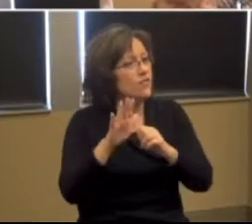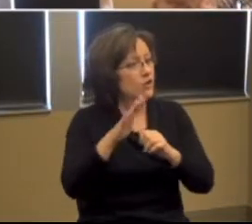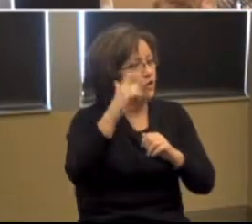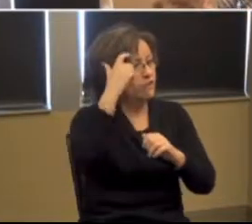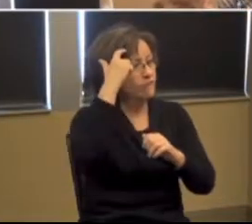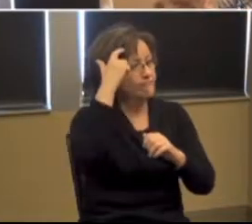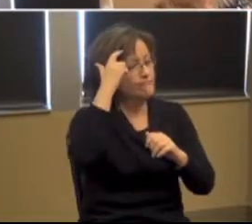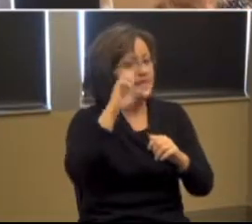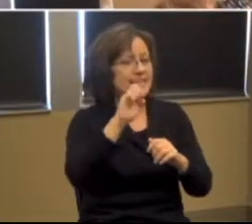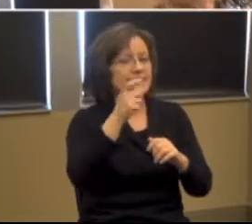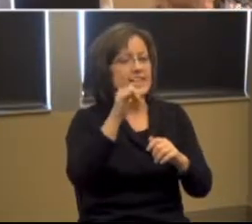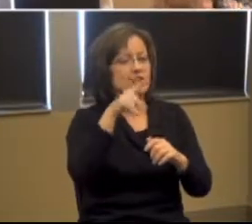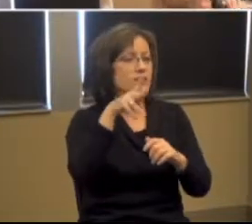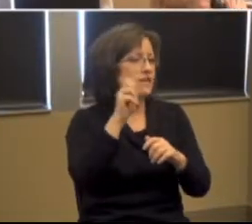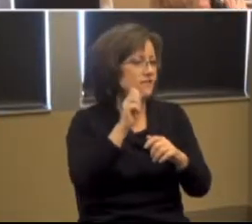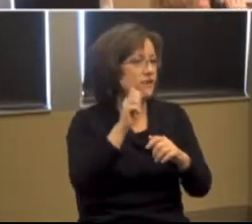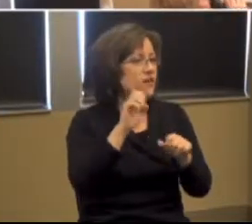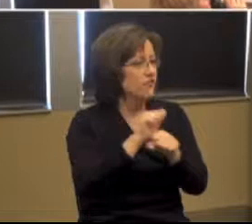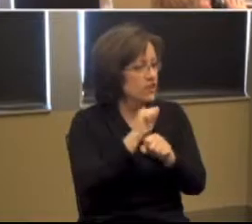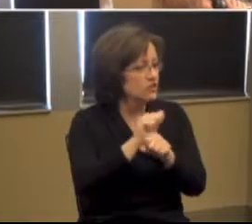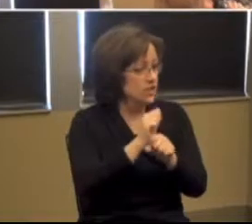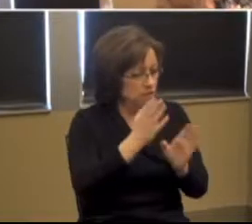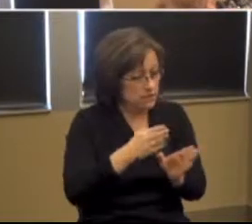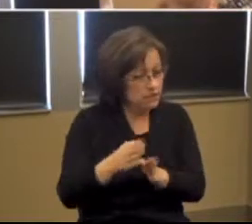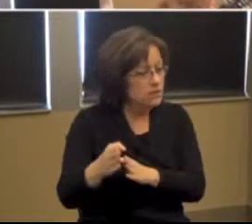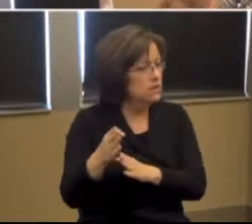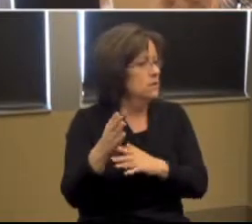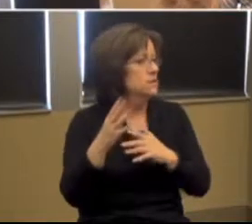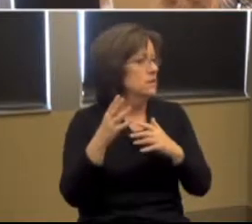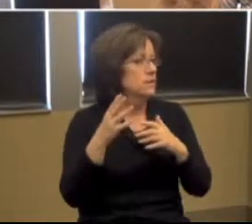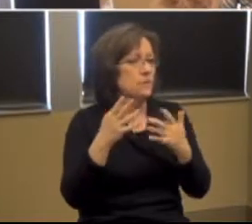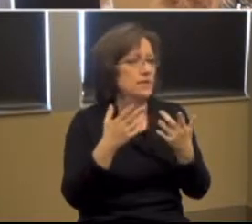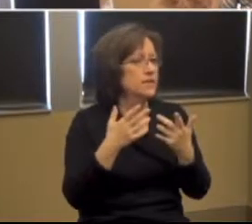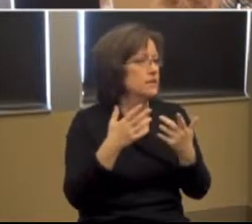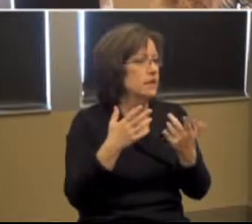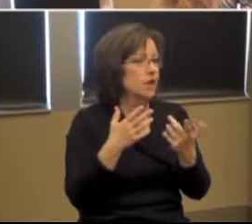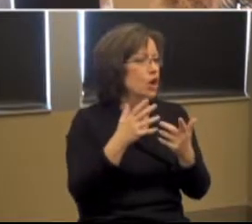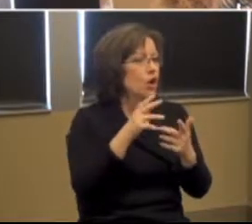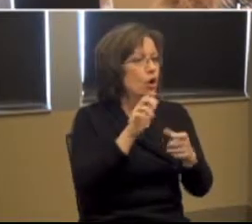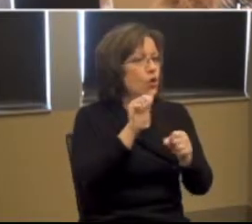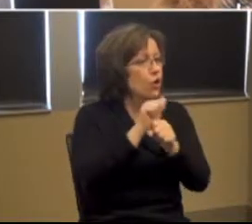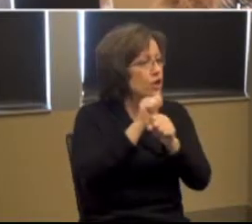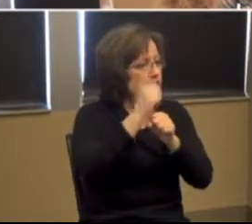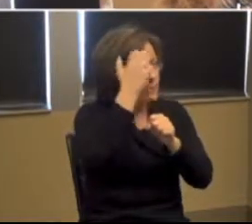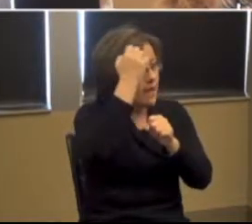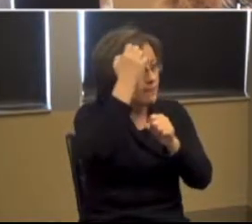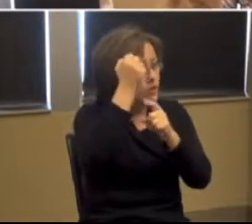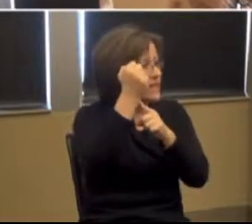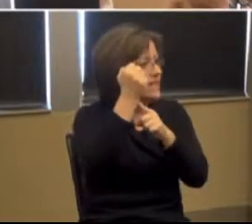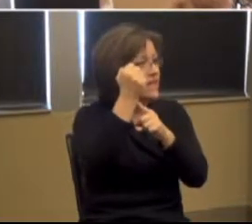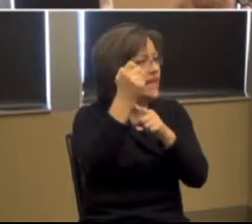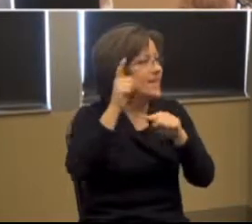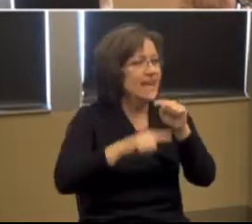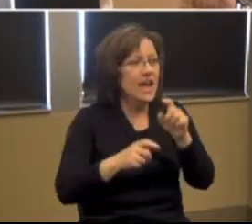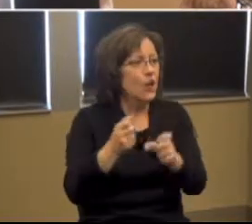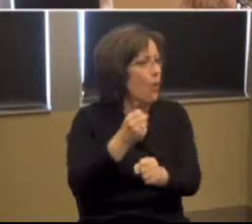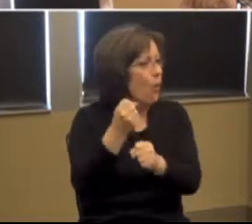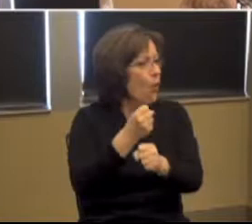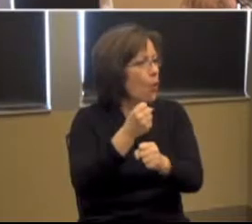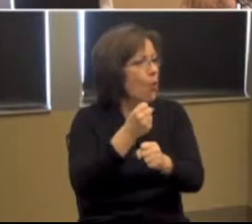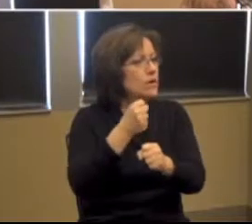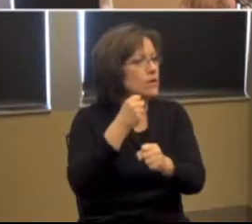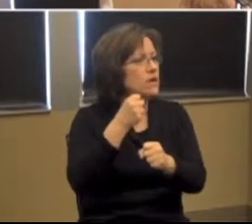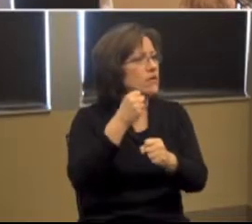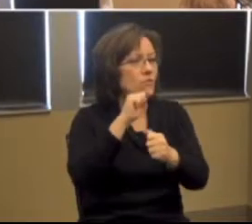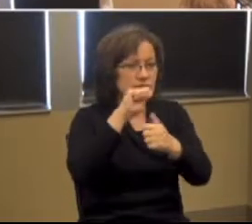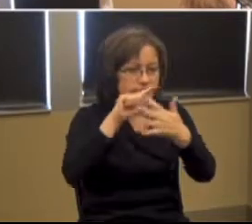and any language processing. If they working memory can't hold on to those 7 steps that you just gave a student, then